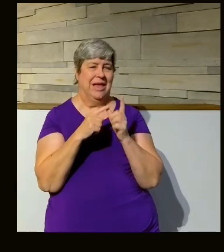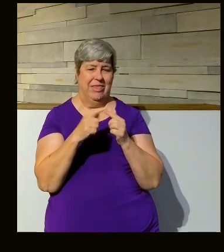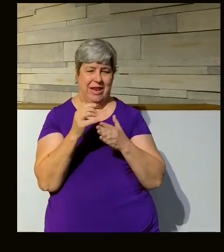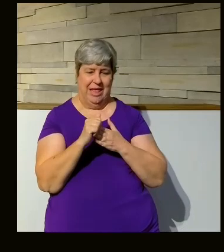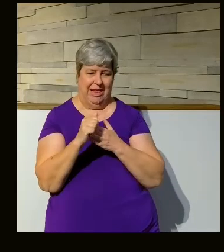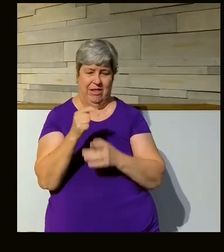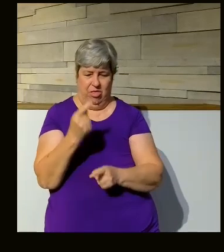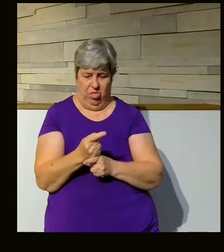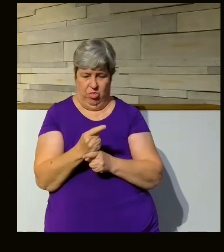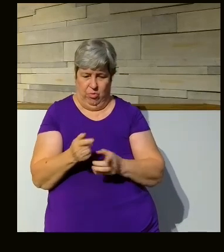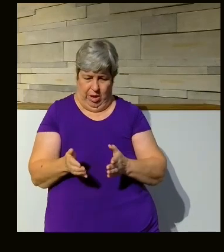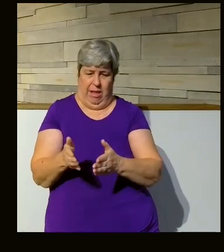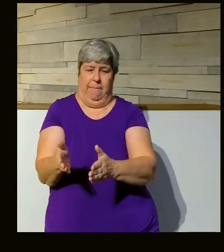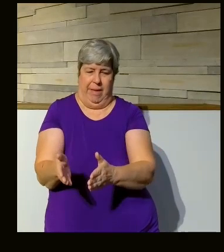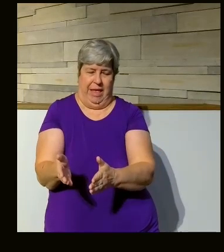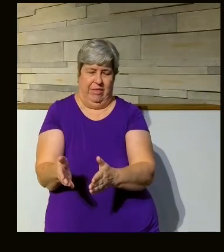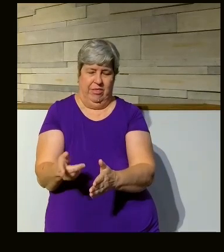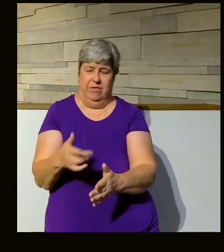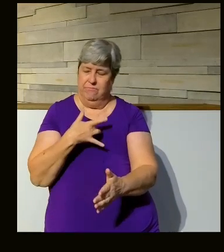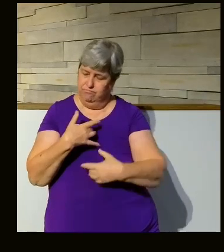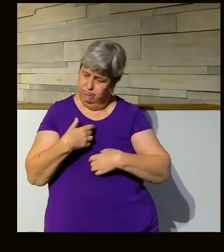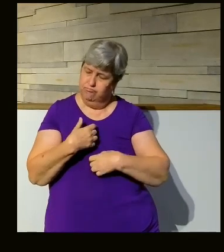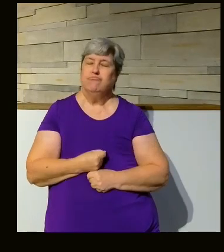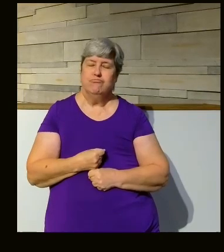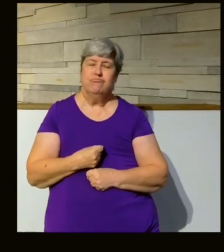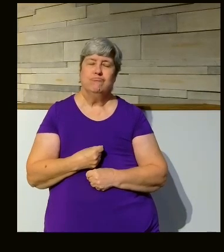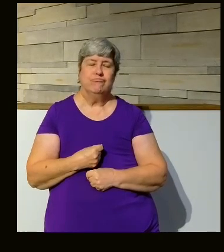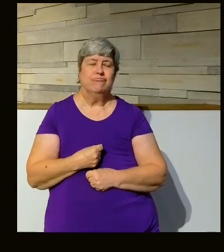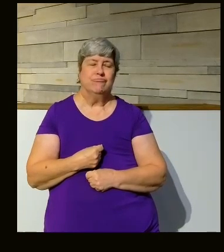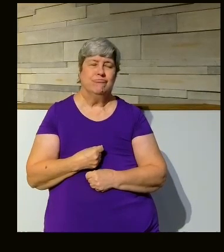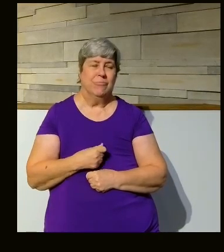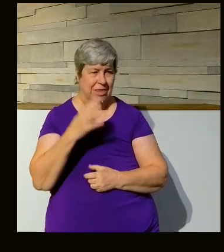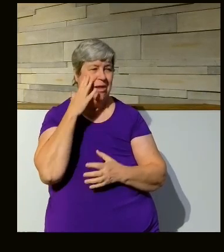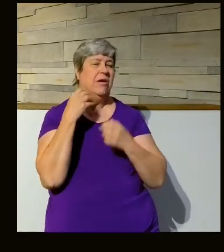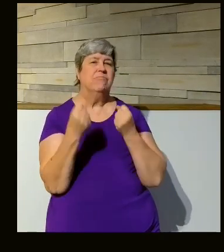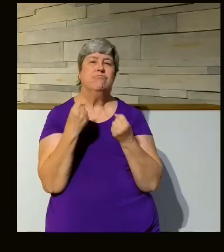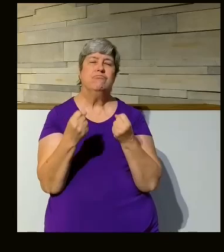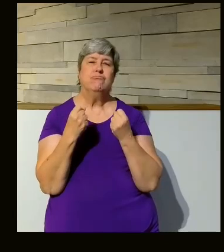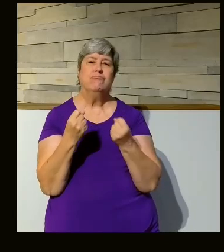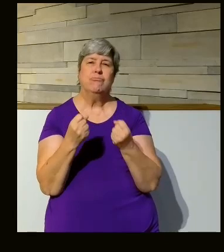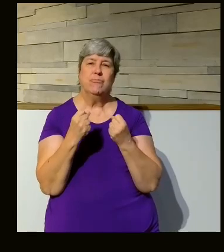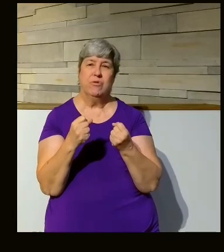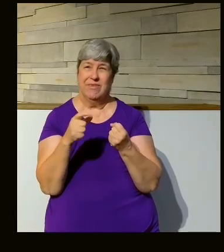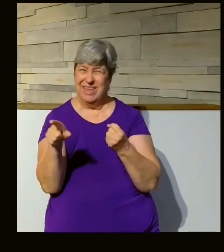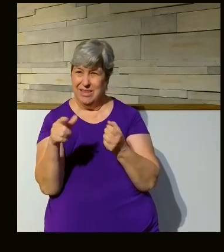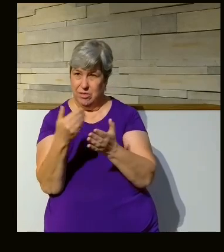right path, that confident path. When you're driving somewhere